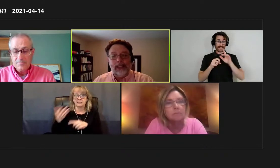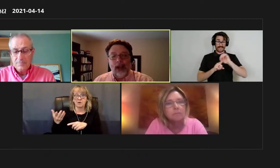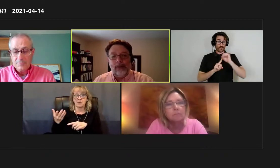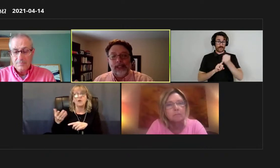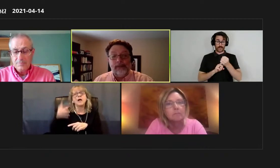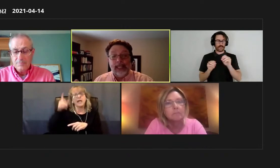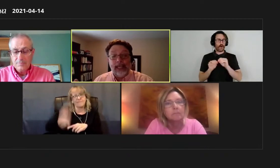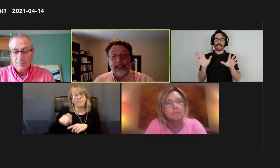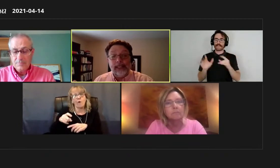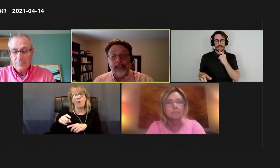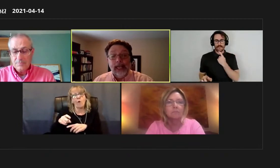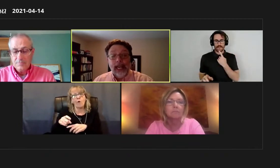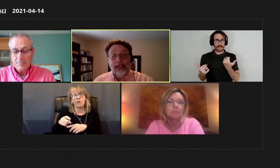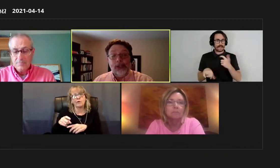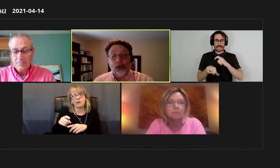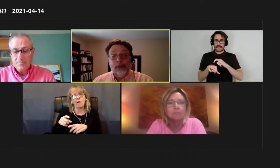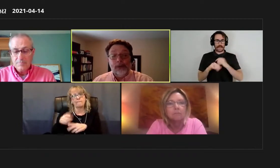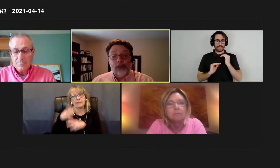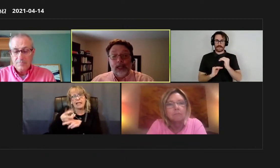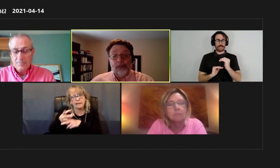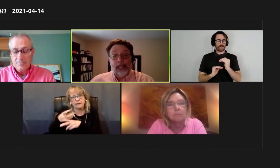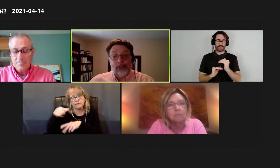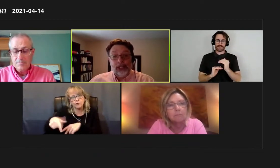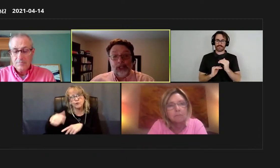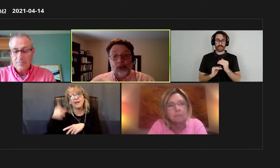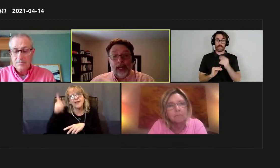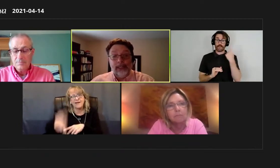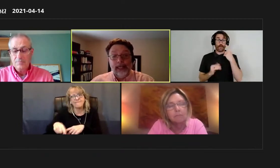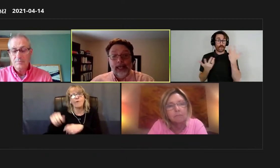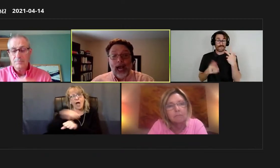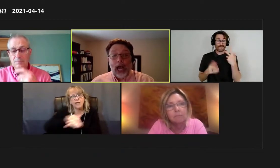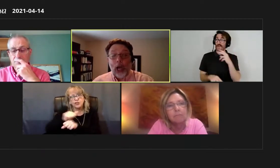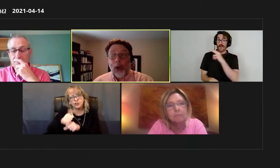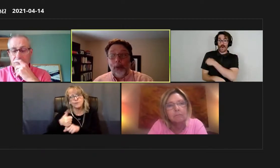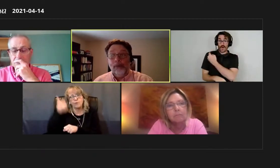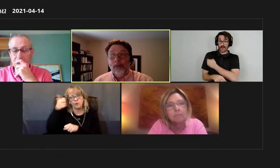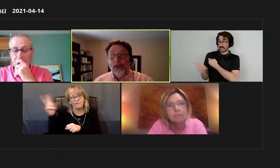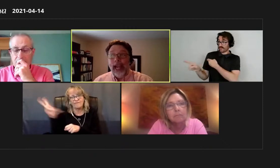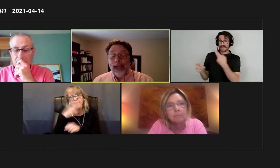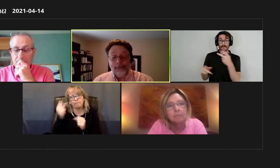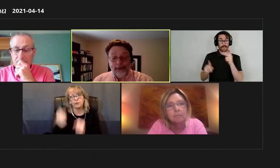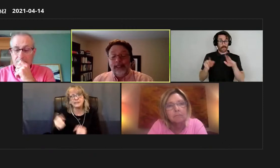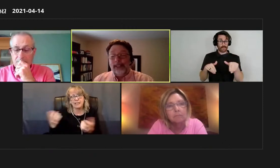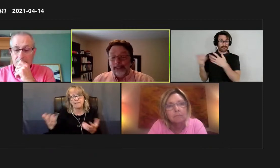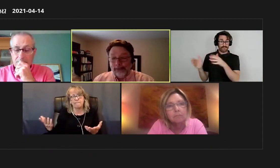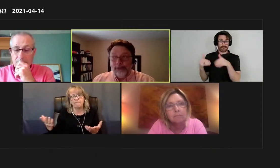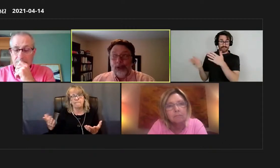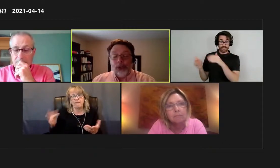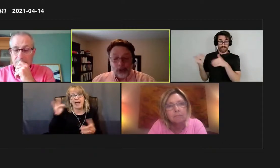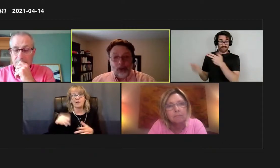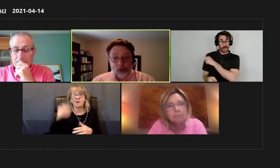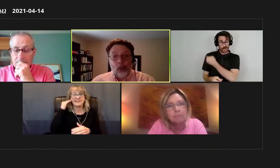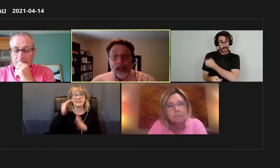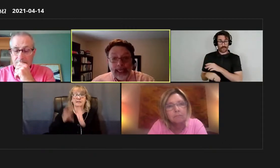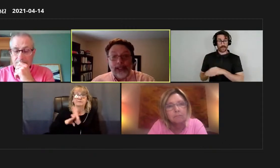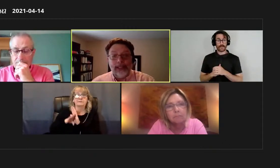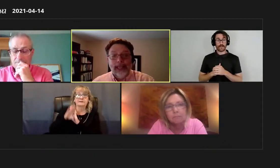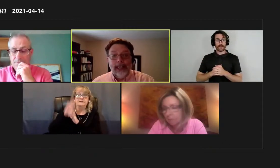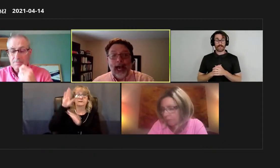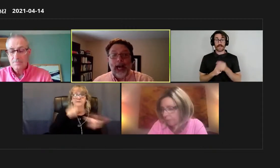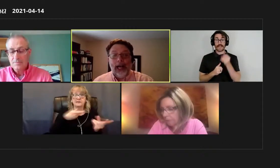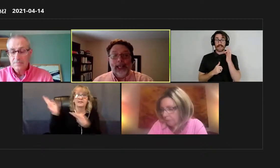because time is of the essence in terms of the hospitalization trend. If in the future